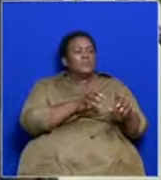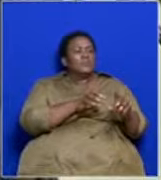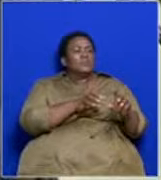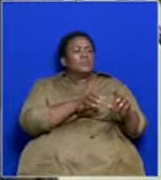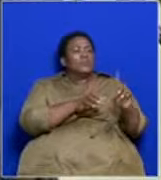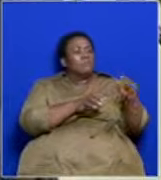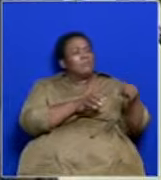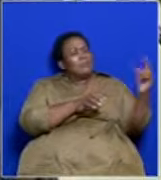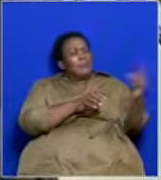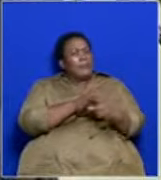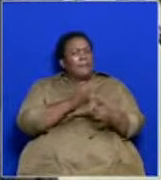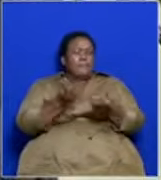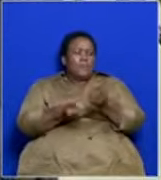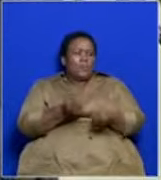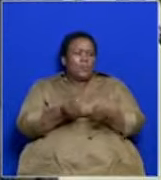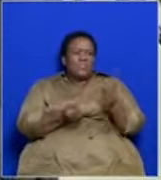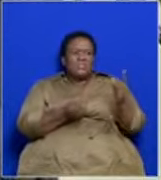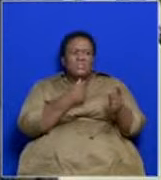stage,